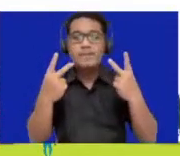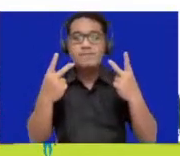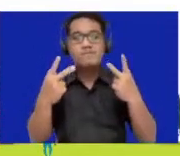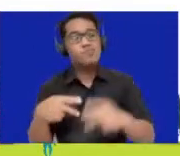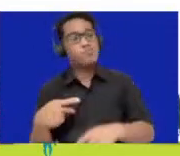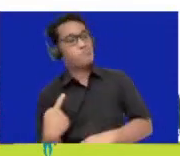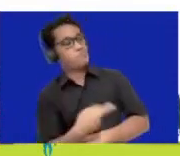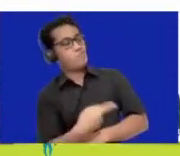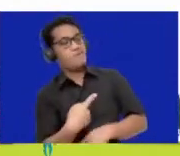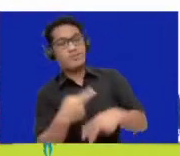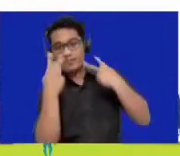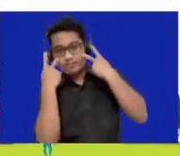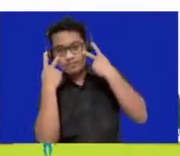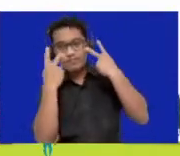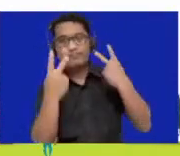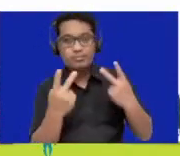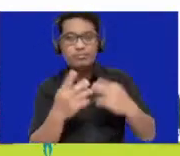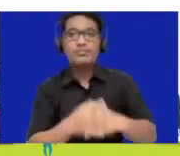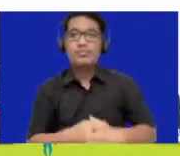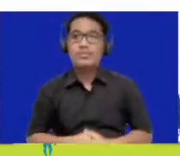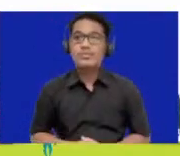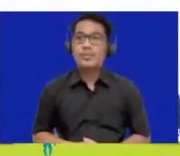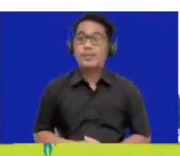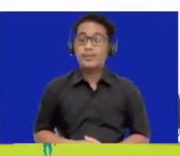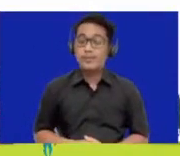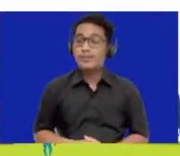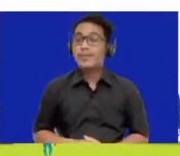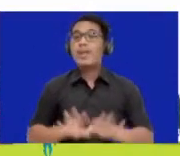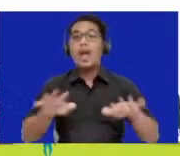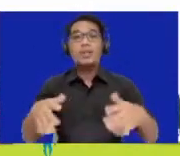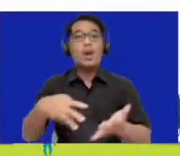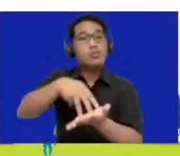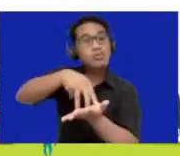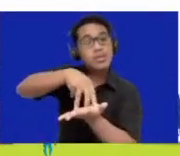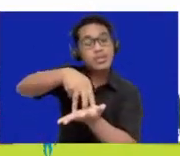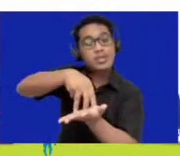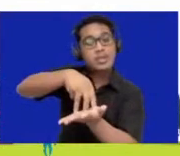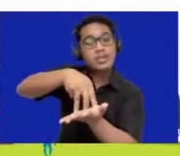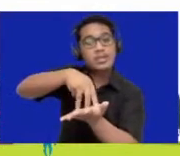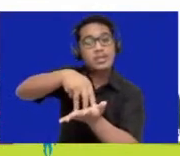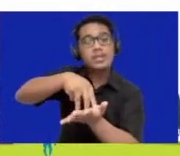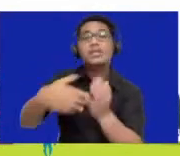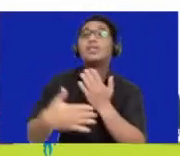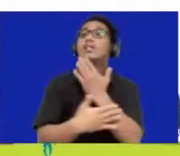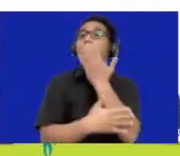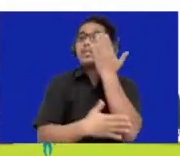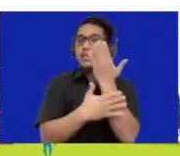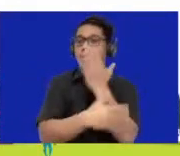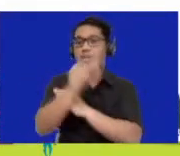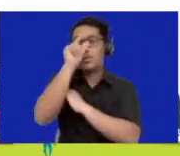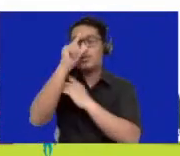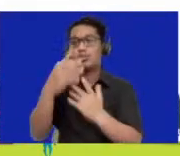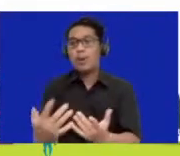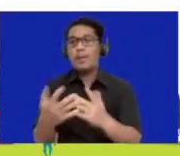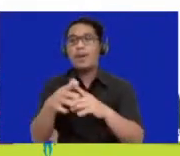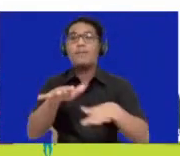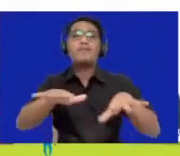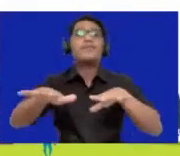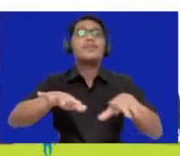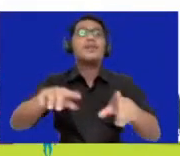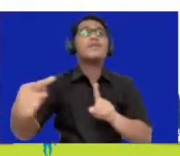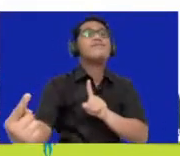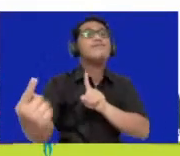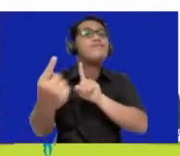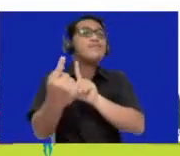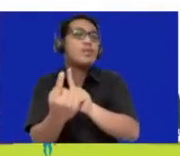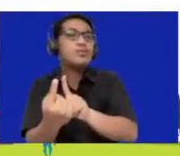The vulnerability profile of in our country is like the global warming is climate change, as